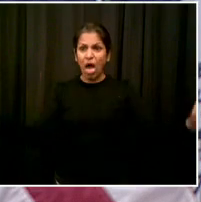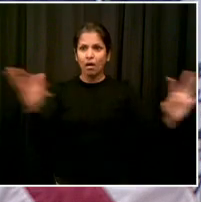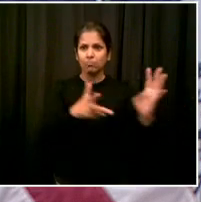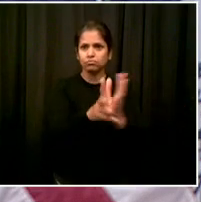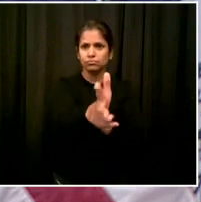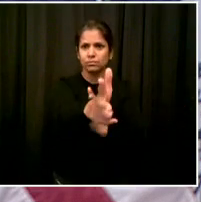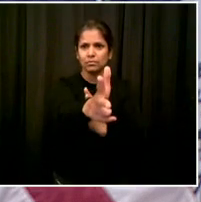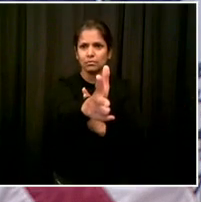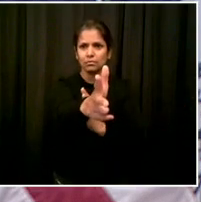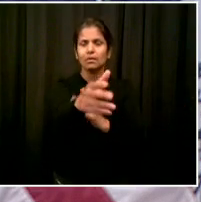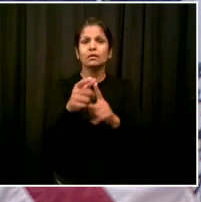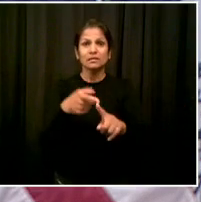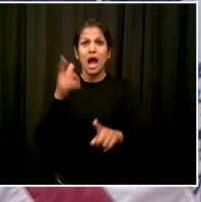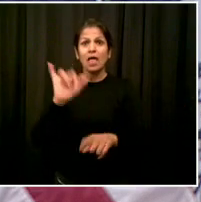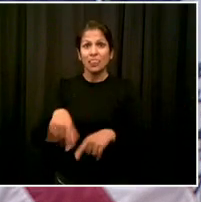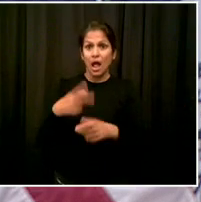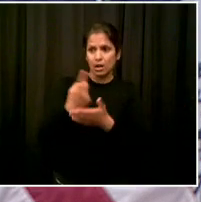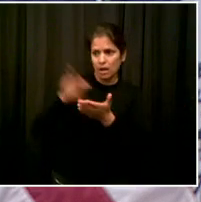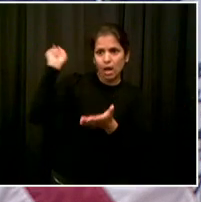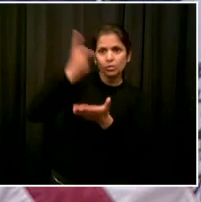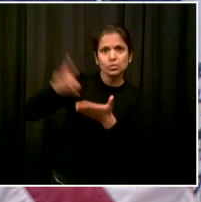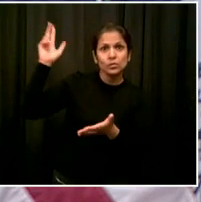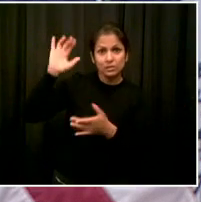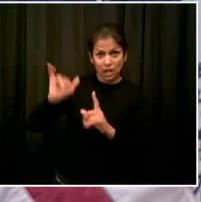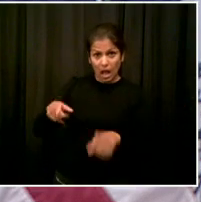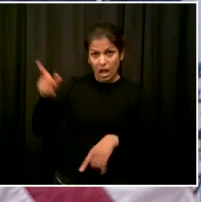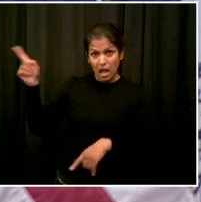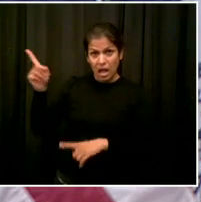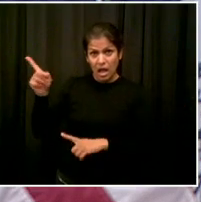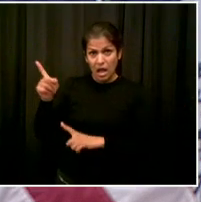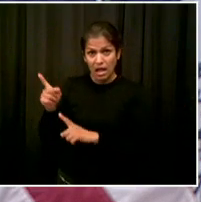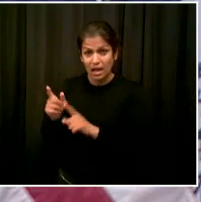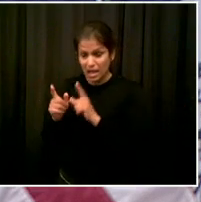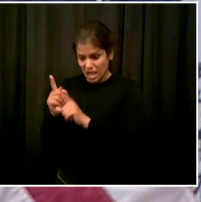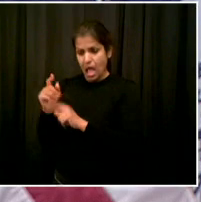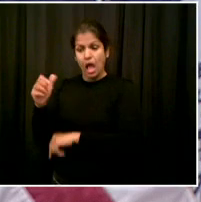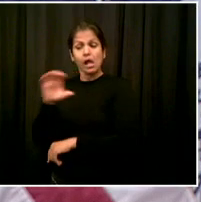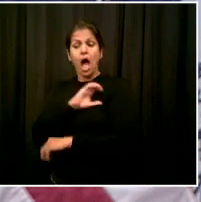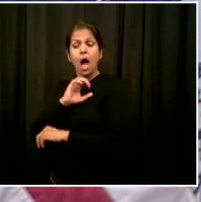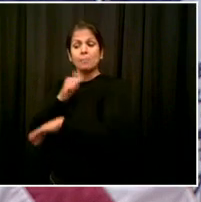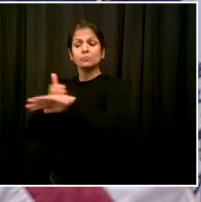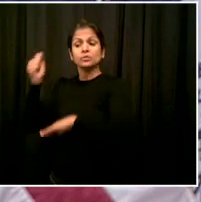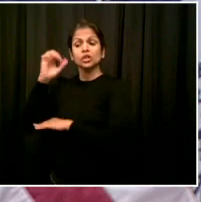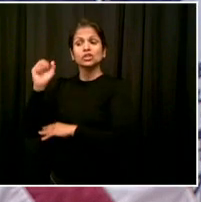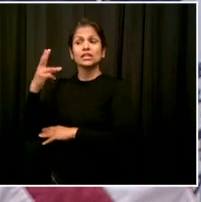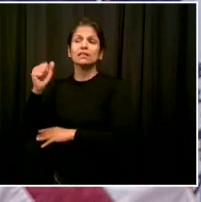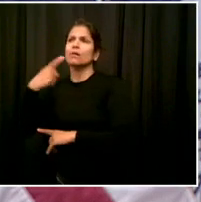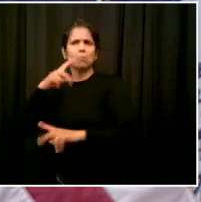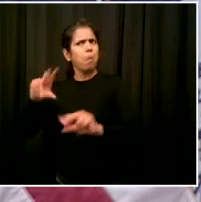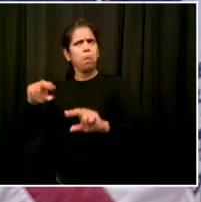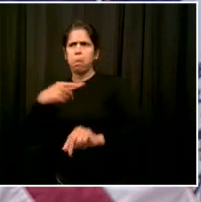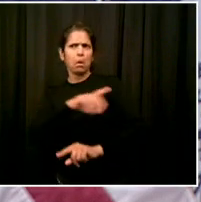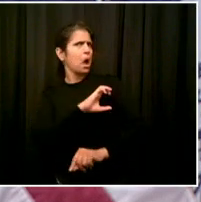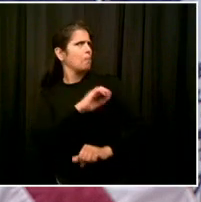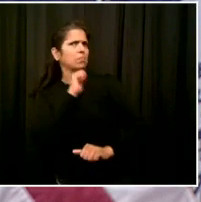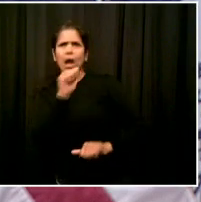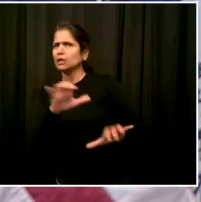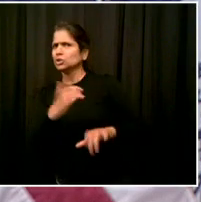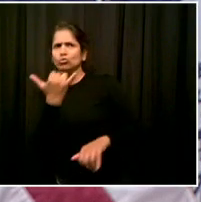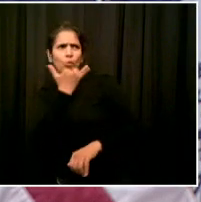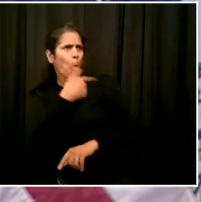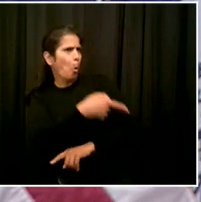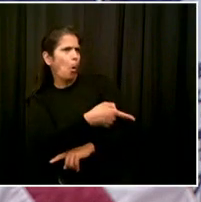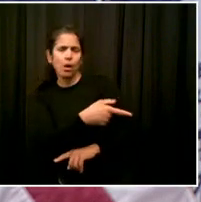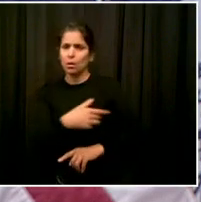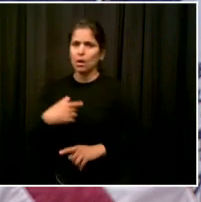that, but also the independent investigations, what the Attorney General's doing, what our DOI Commissioner and Corporation